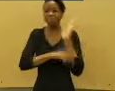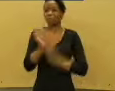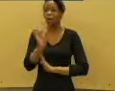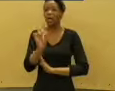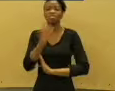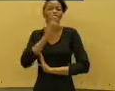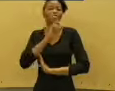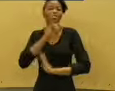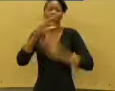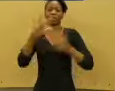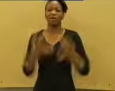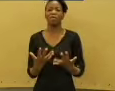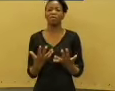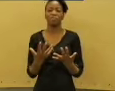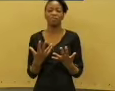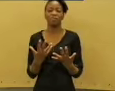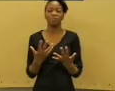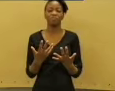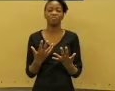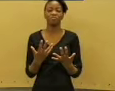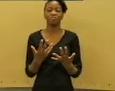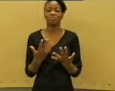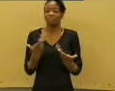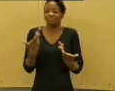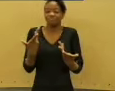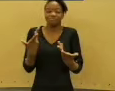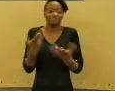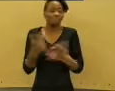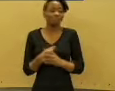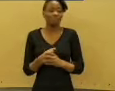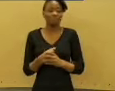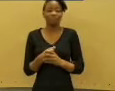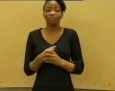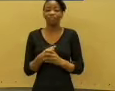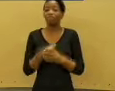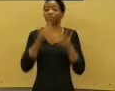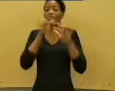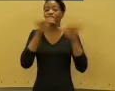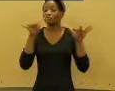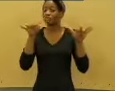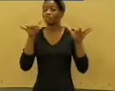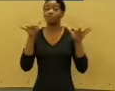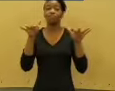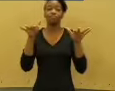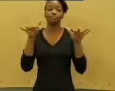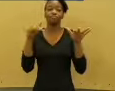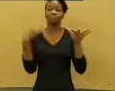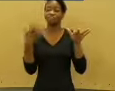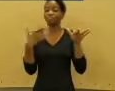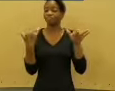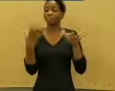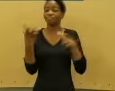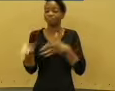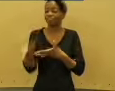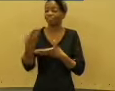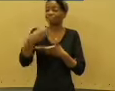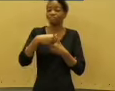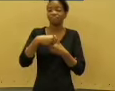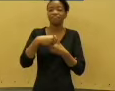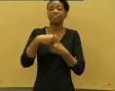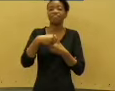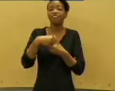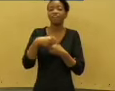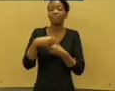not, oh, how can people who are part of another